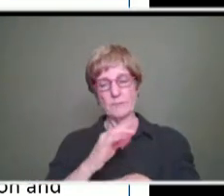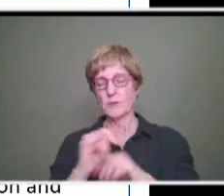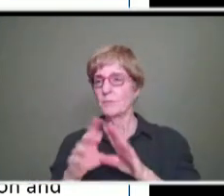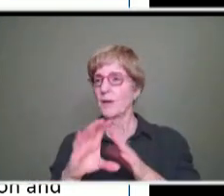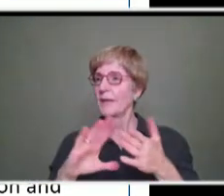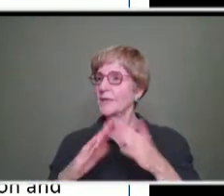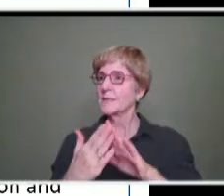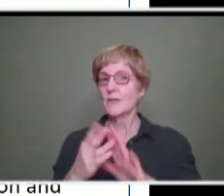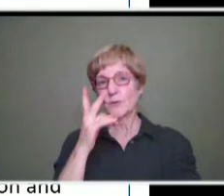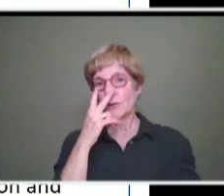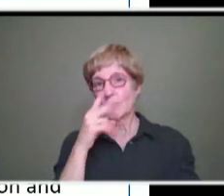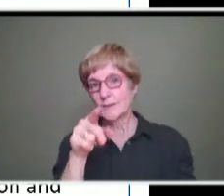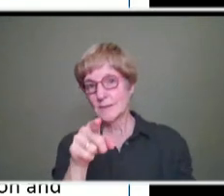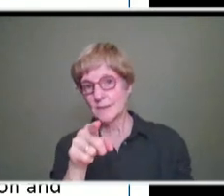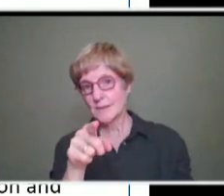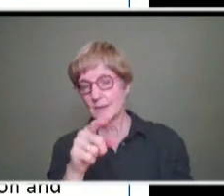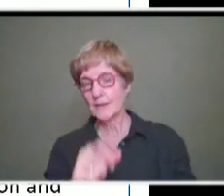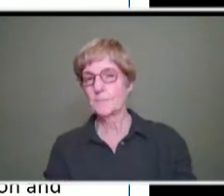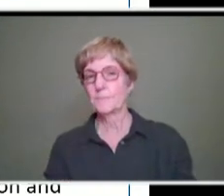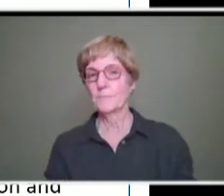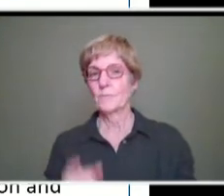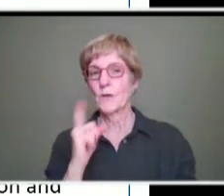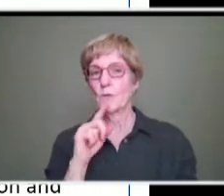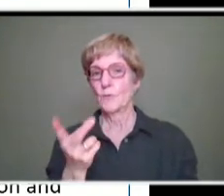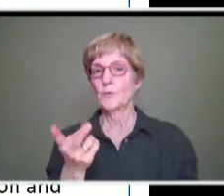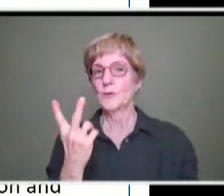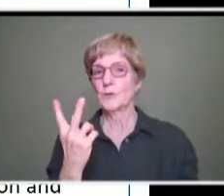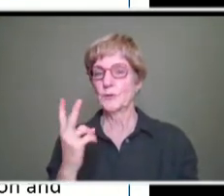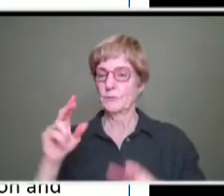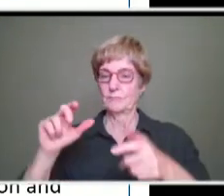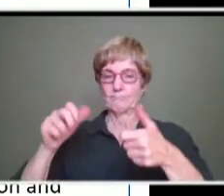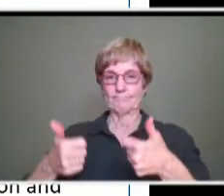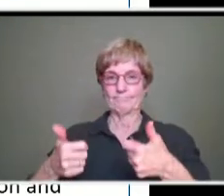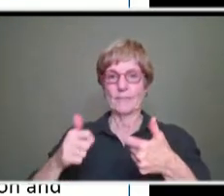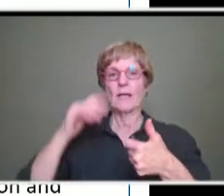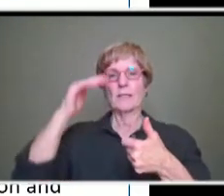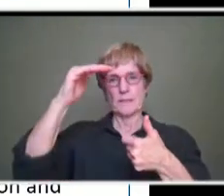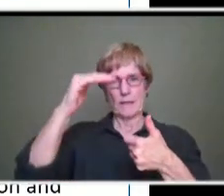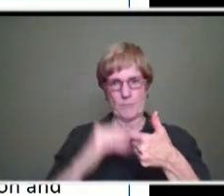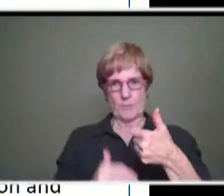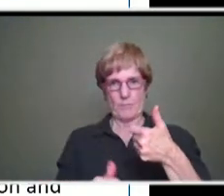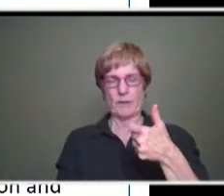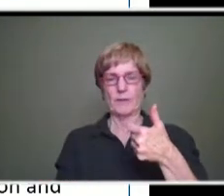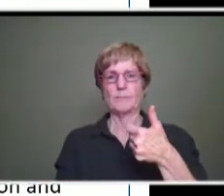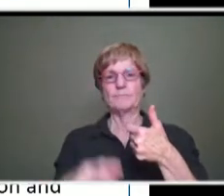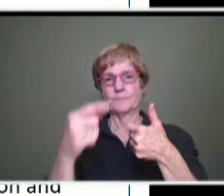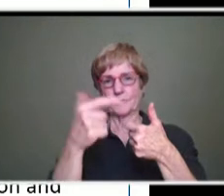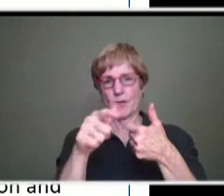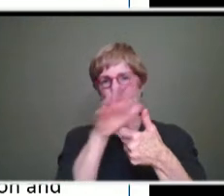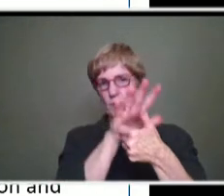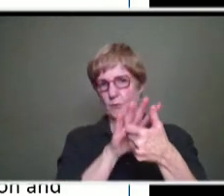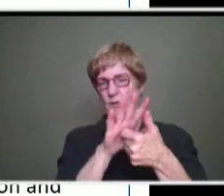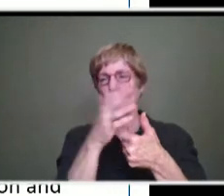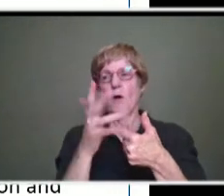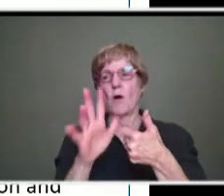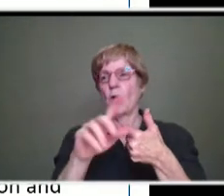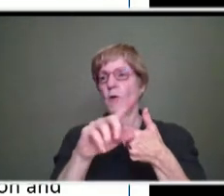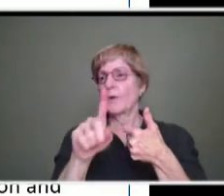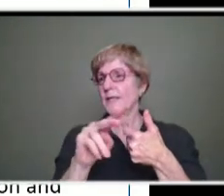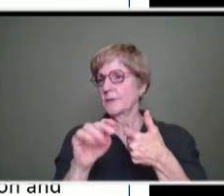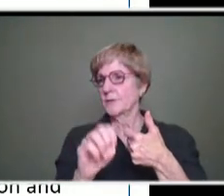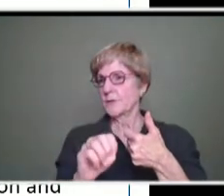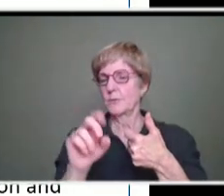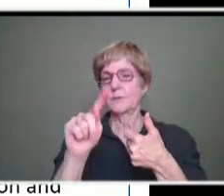see where the site is in relation to the two station areas for the top and bottom the green area is already Zone todcc